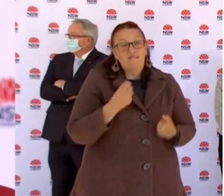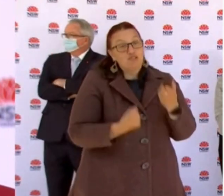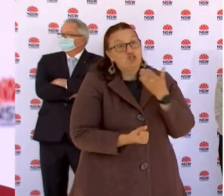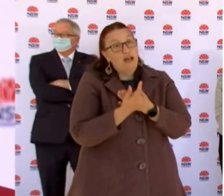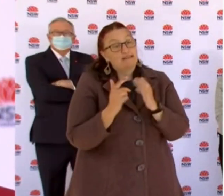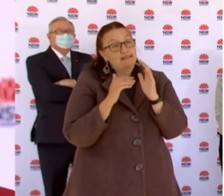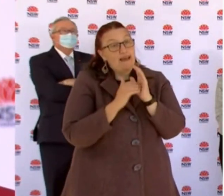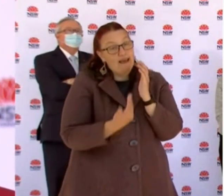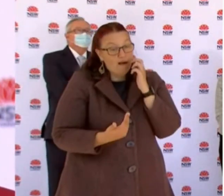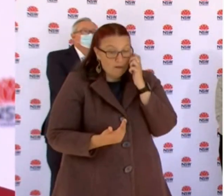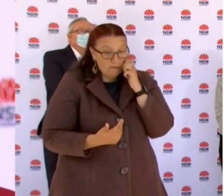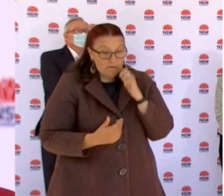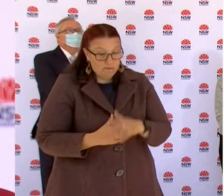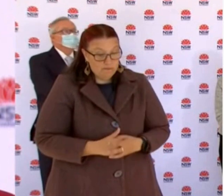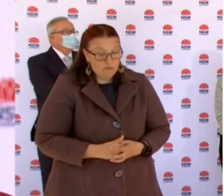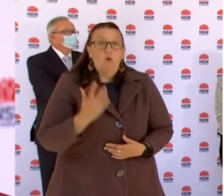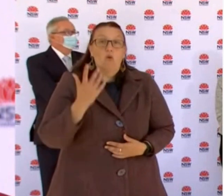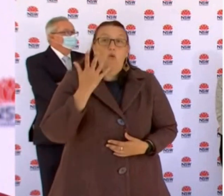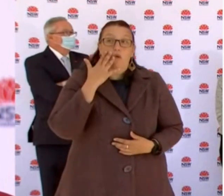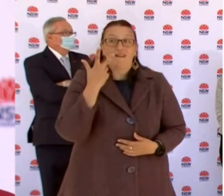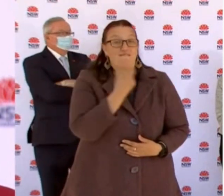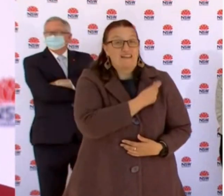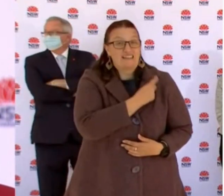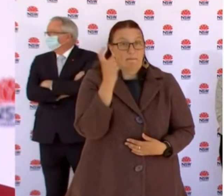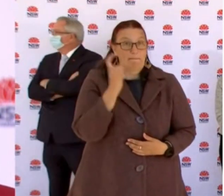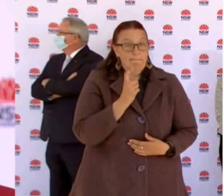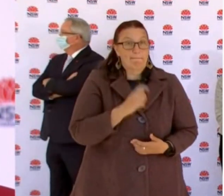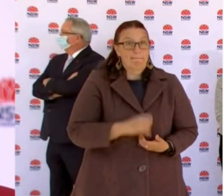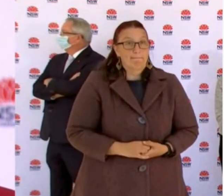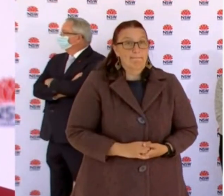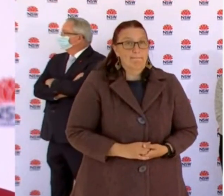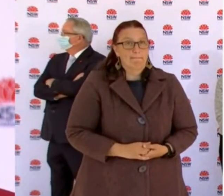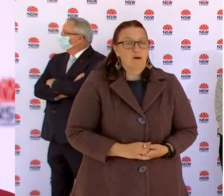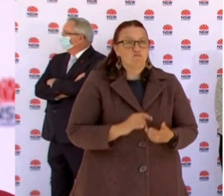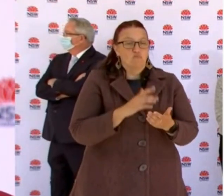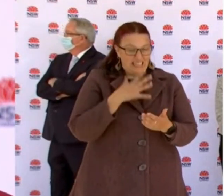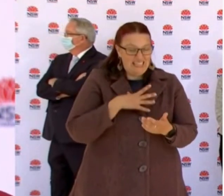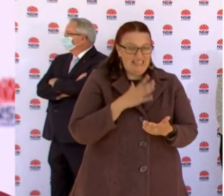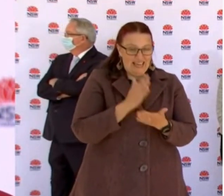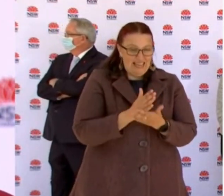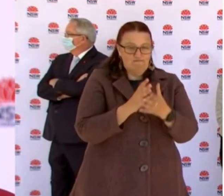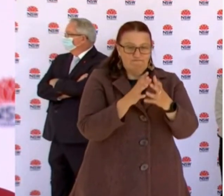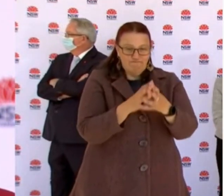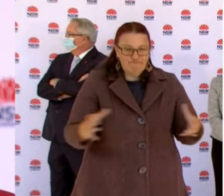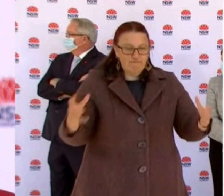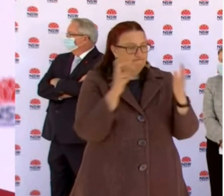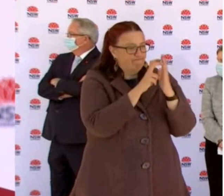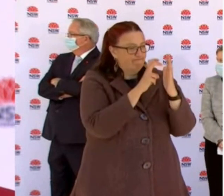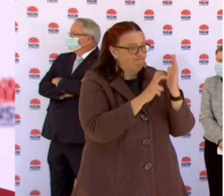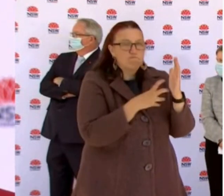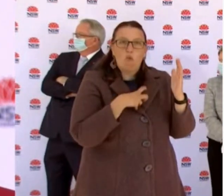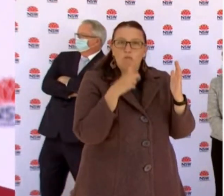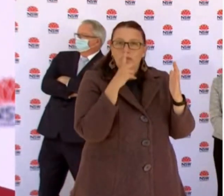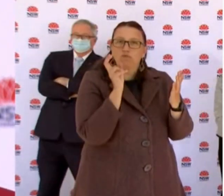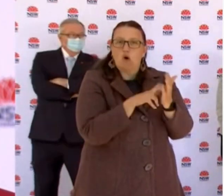now between when the vaccines arrive to really increase our capacity. And the New South Wales Government